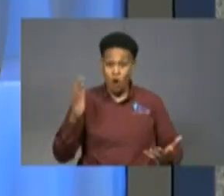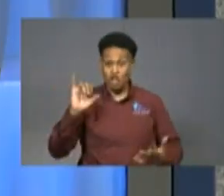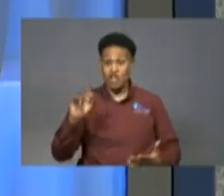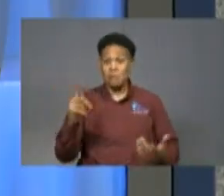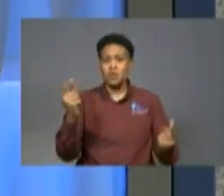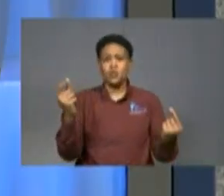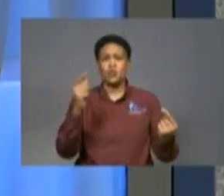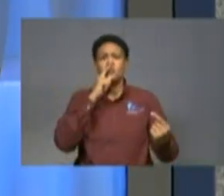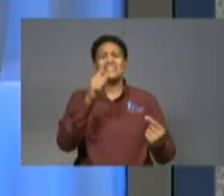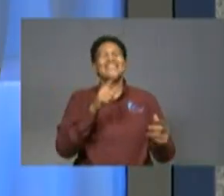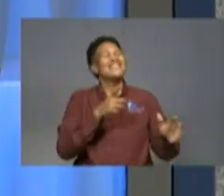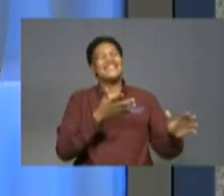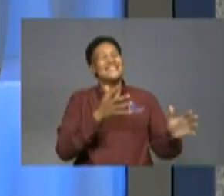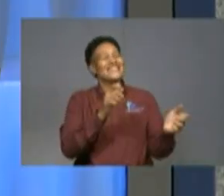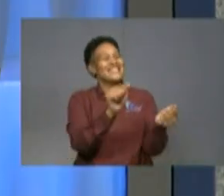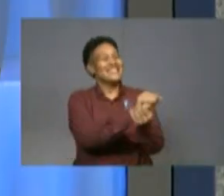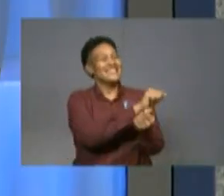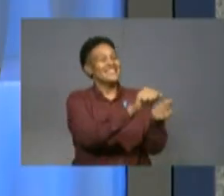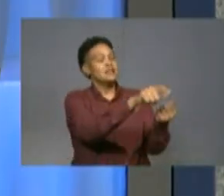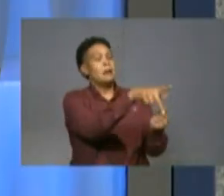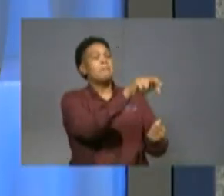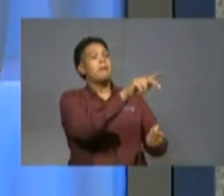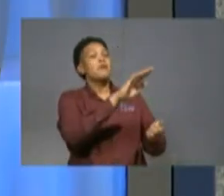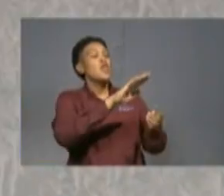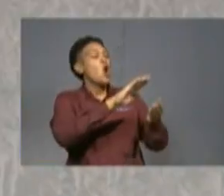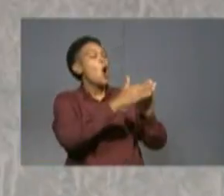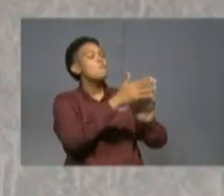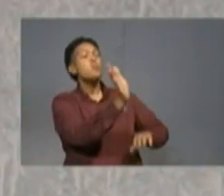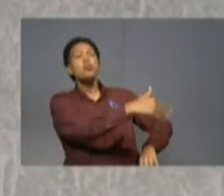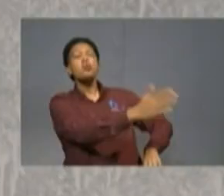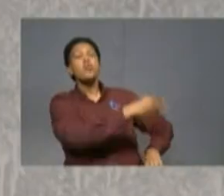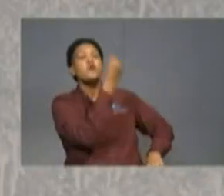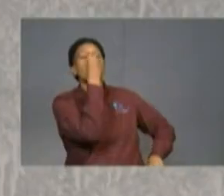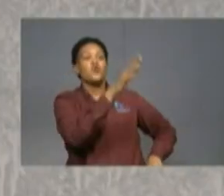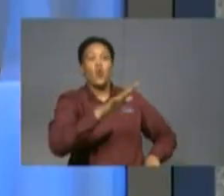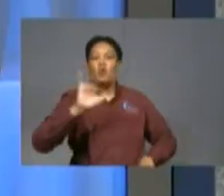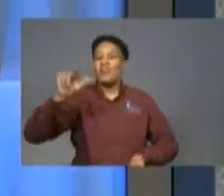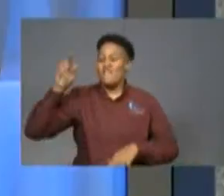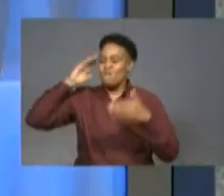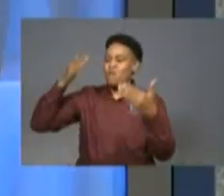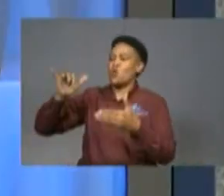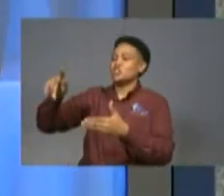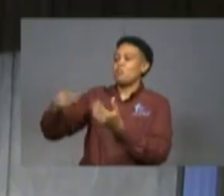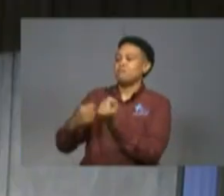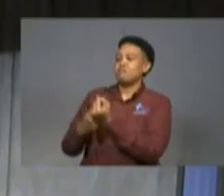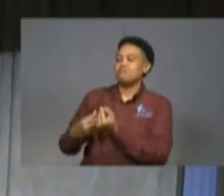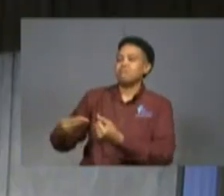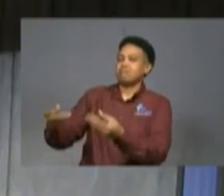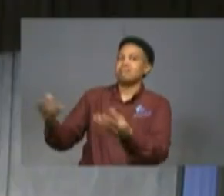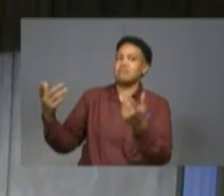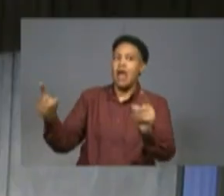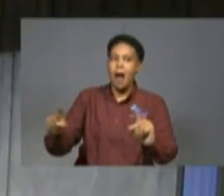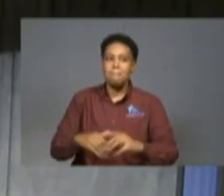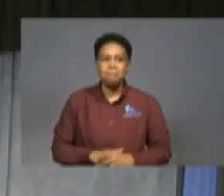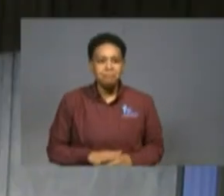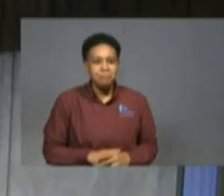is sabotage PNP constituencies from not having water. Vashon has a follow-up question. The